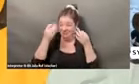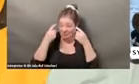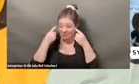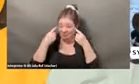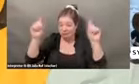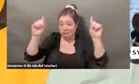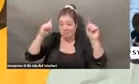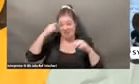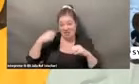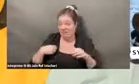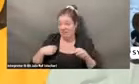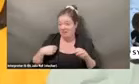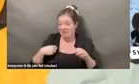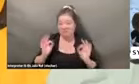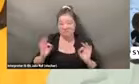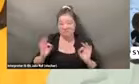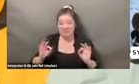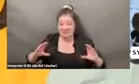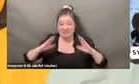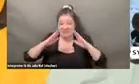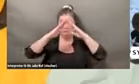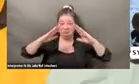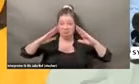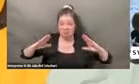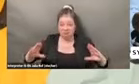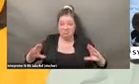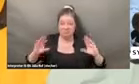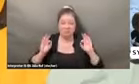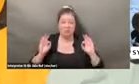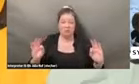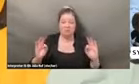a higher level of accessibility. So let's hope that we all